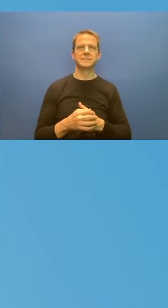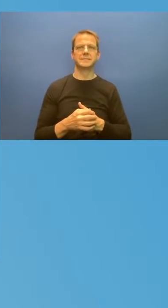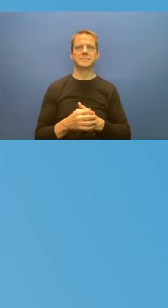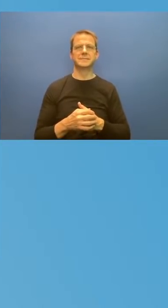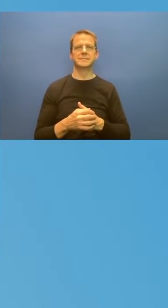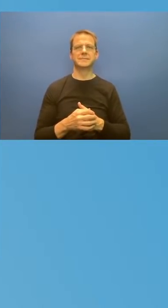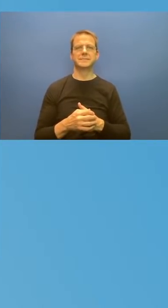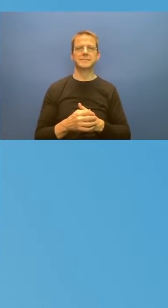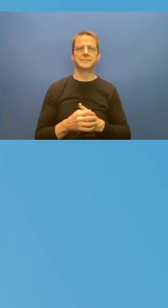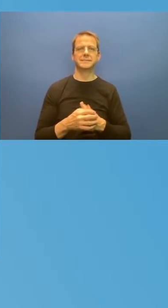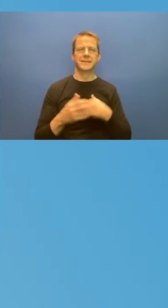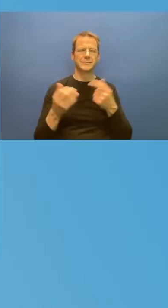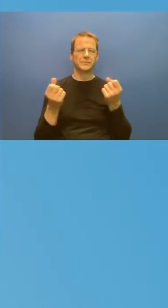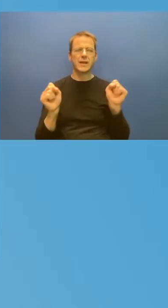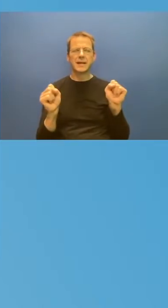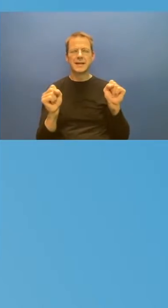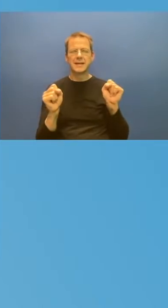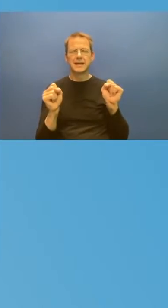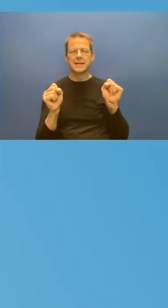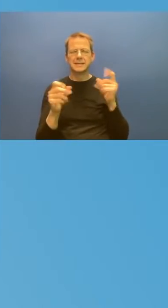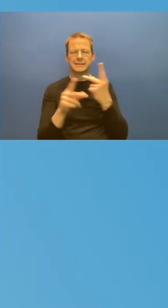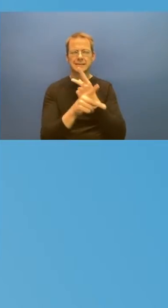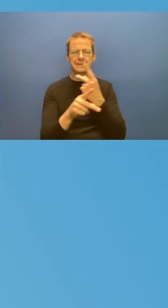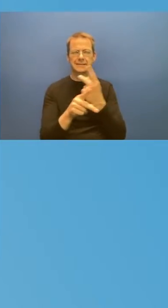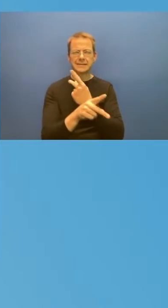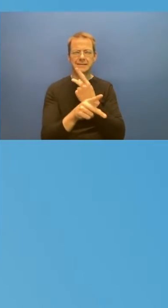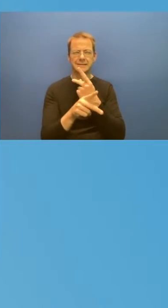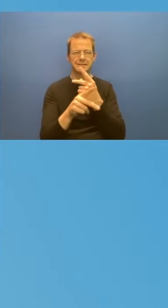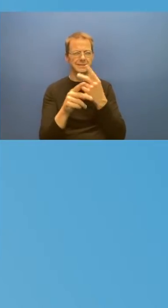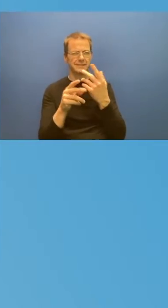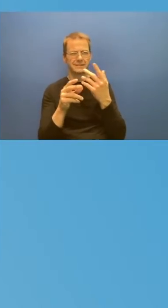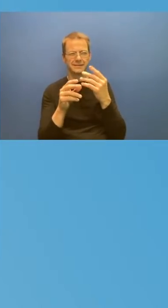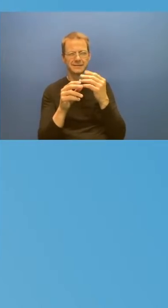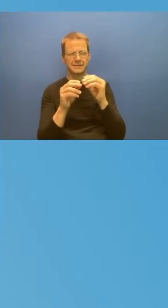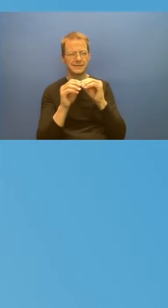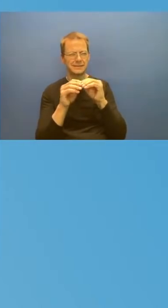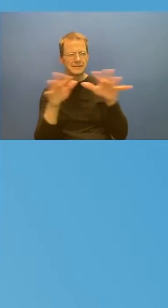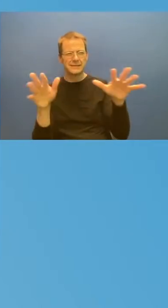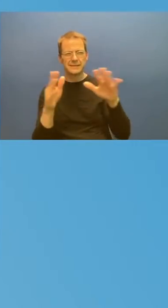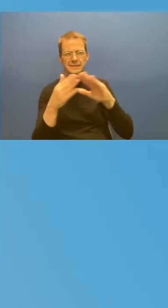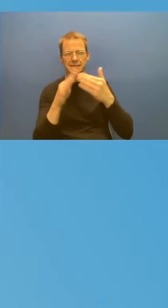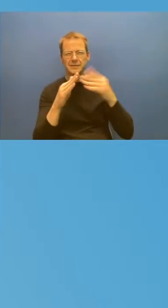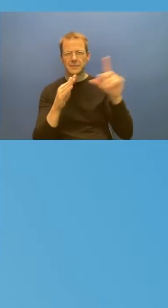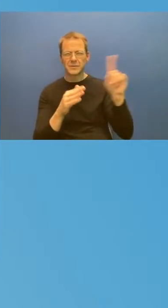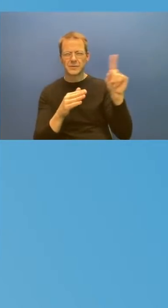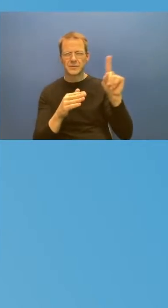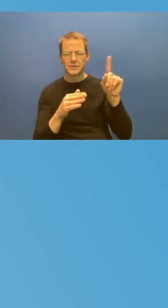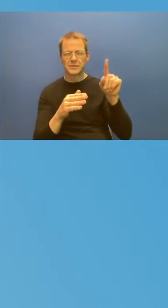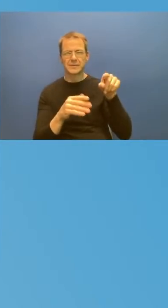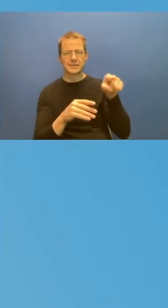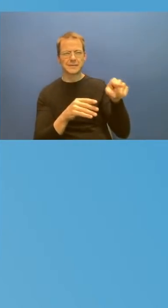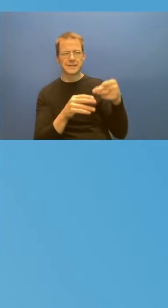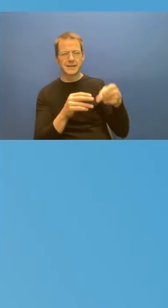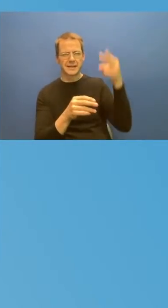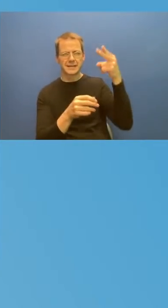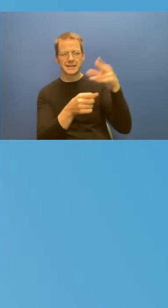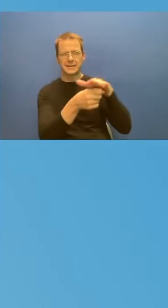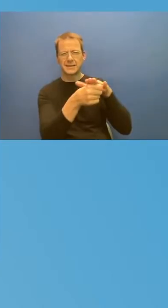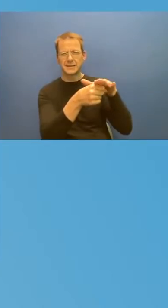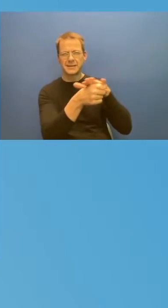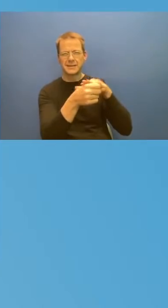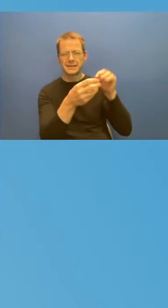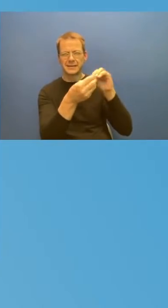of Omicron, we need to figure out how we can provide them, with additional resources or support to be able to get things